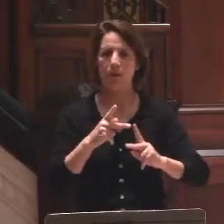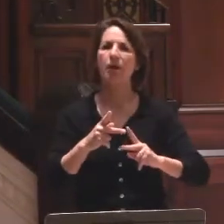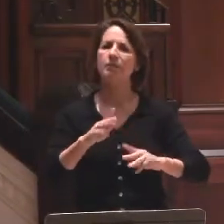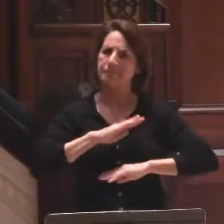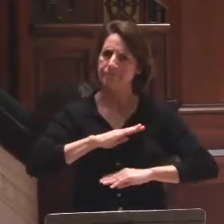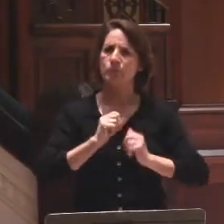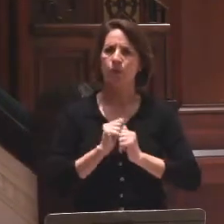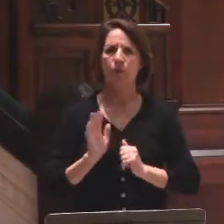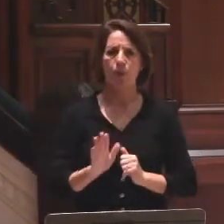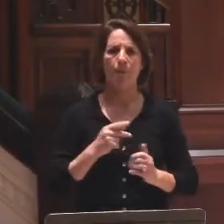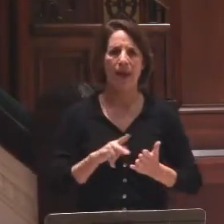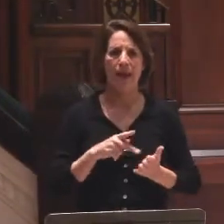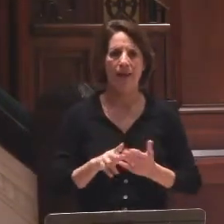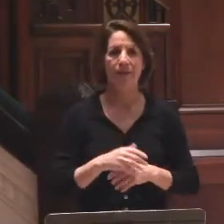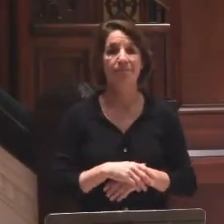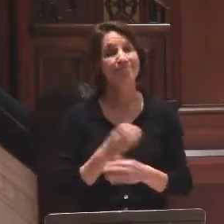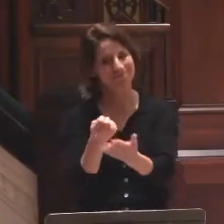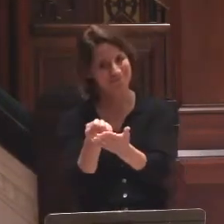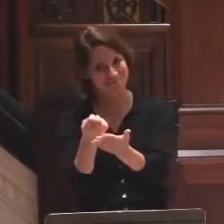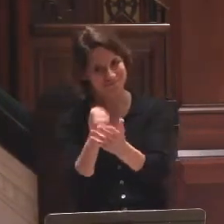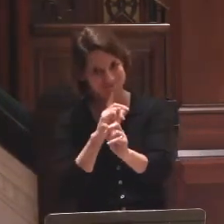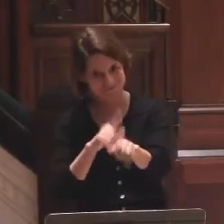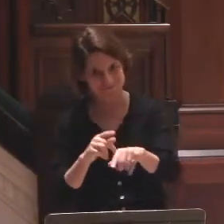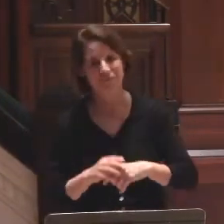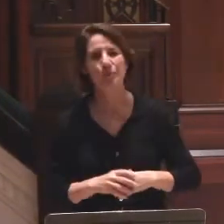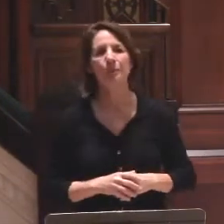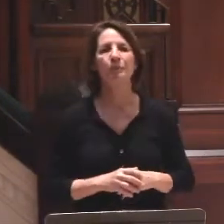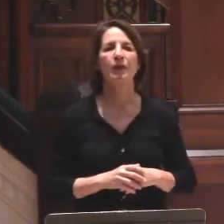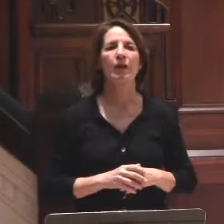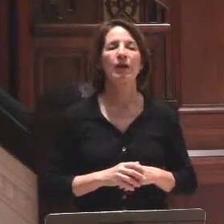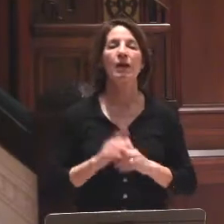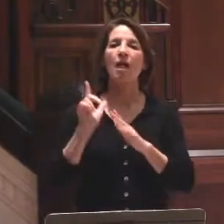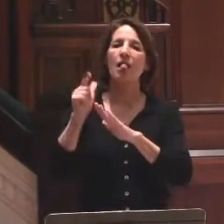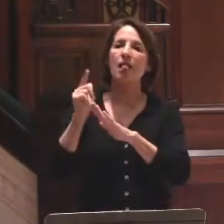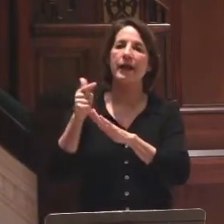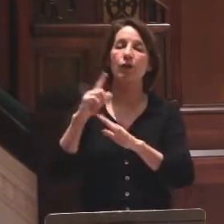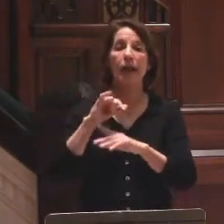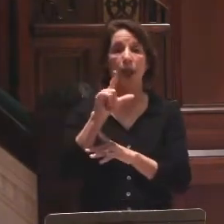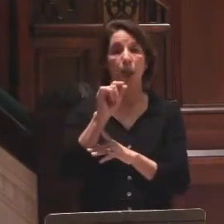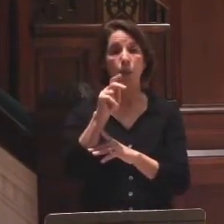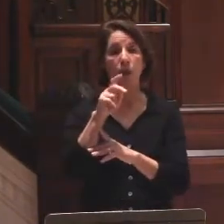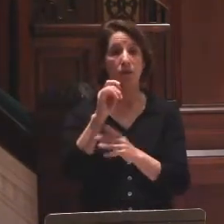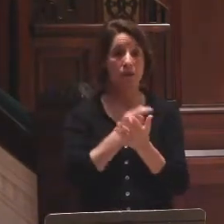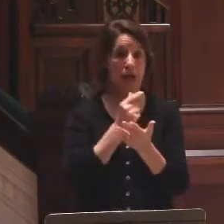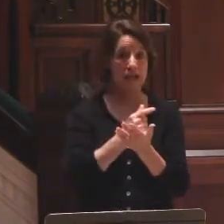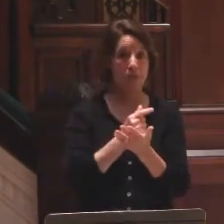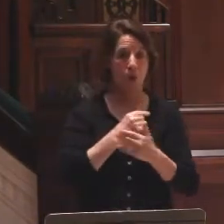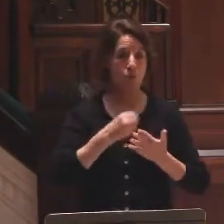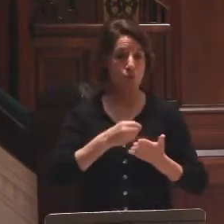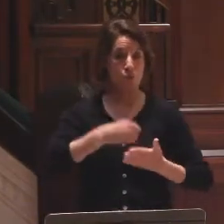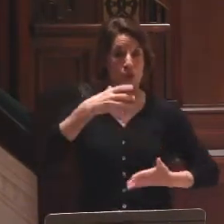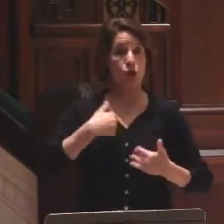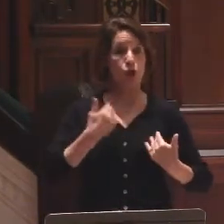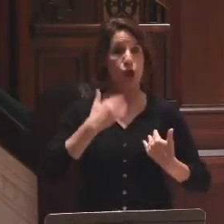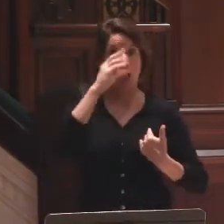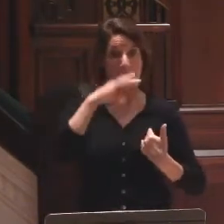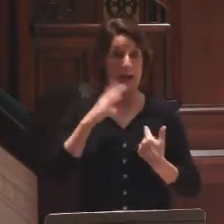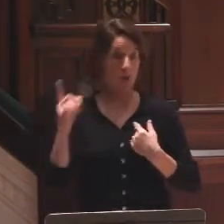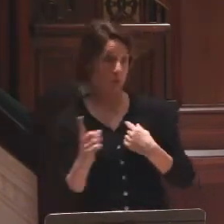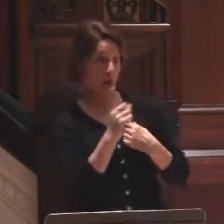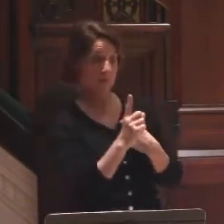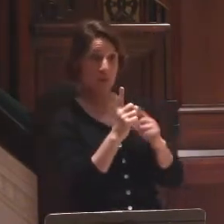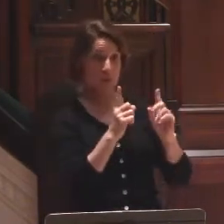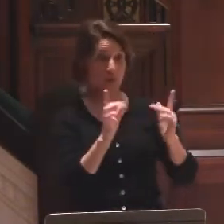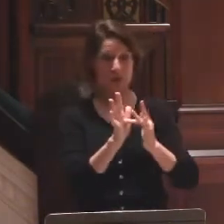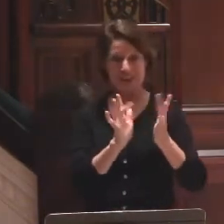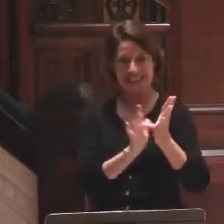Economic answer. Later in Luke's gospel, A rich young man comes up to Jesus and says the same